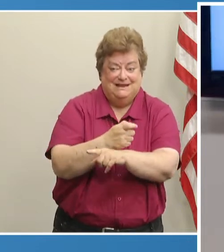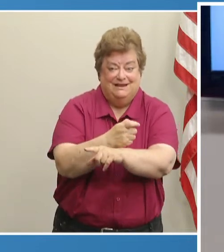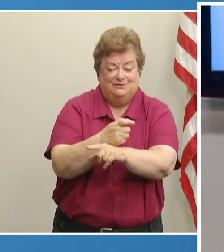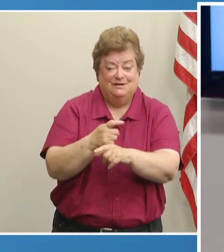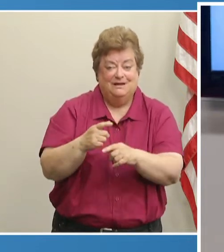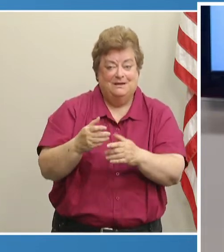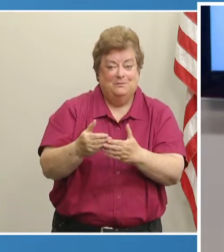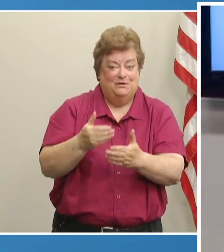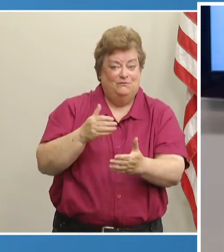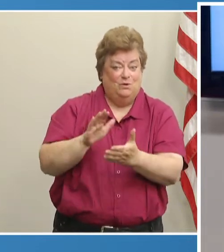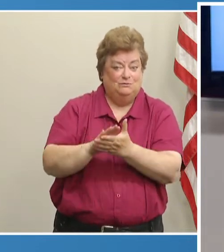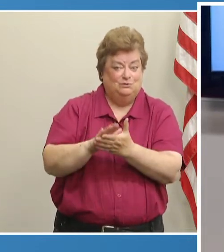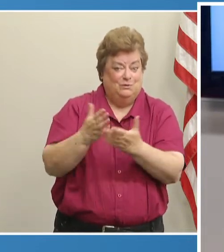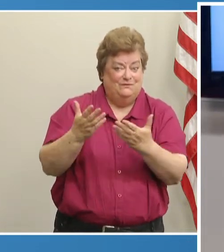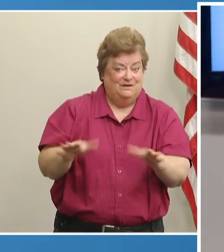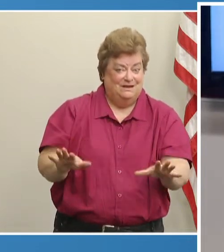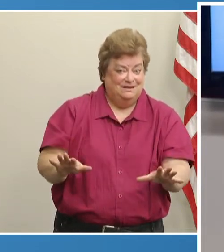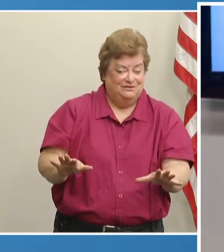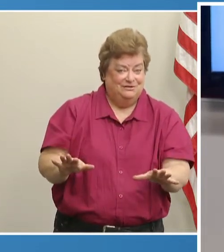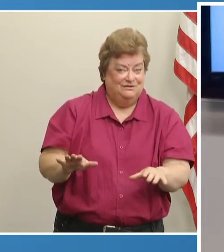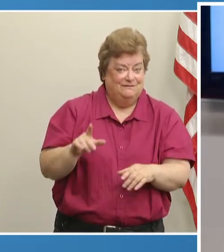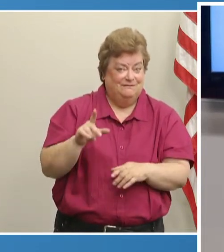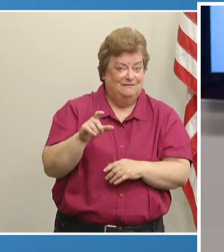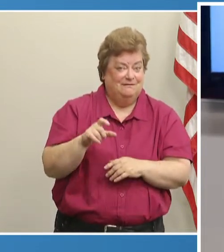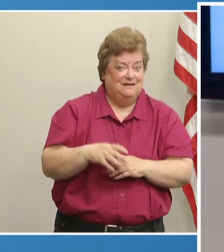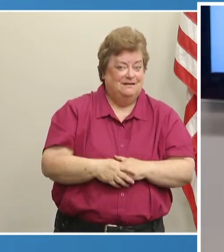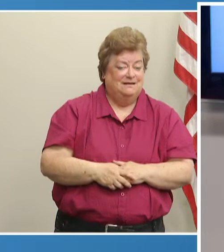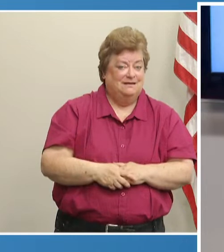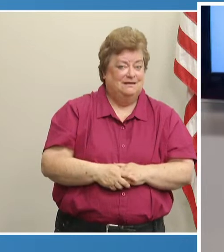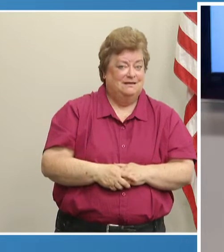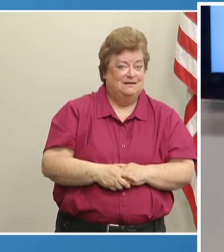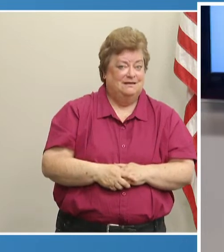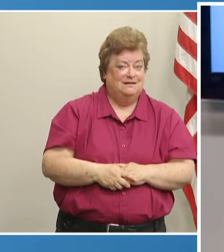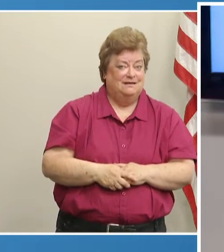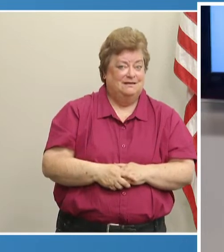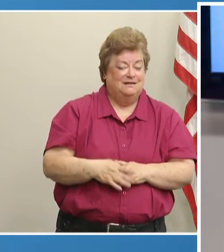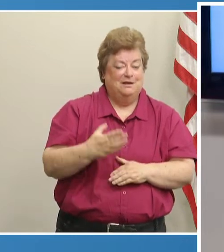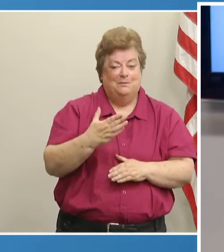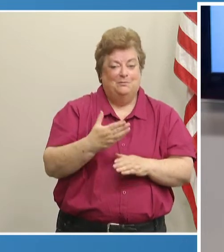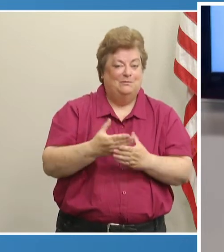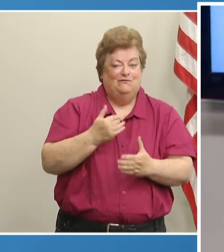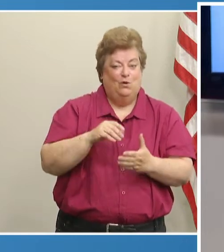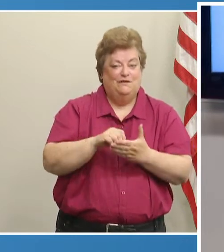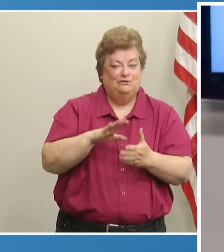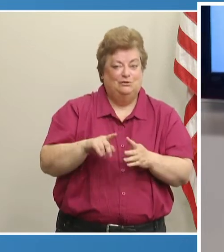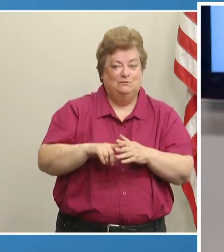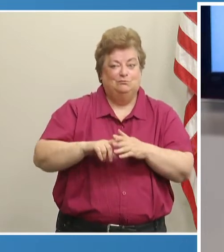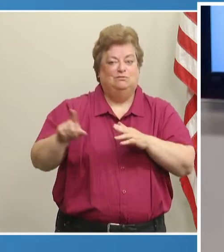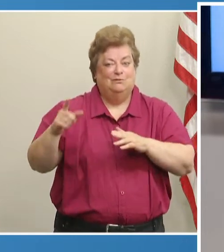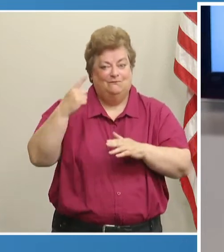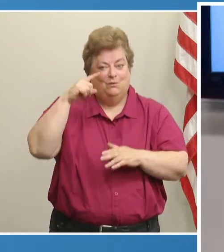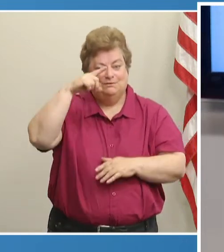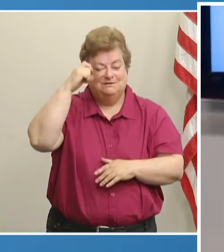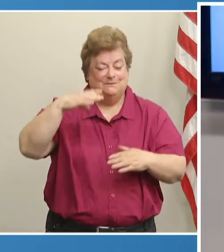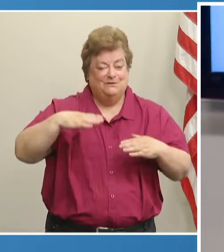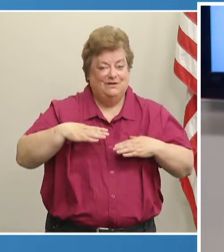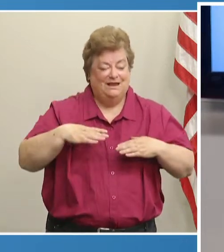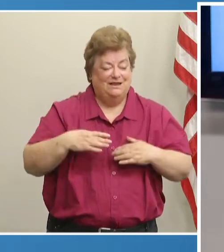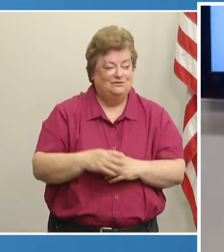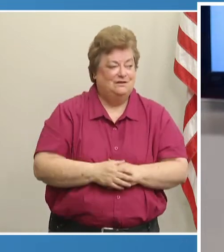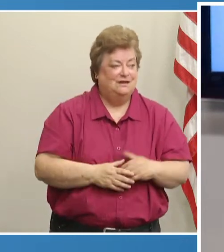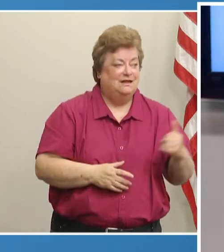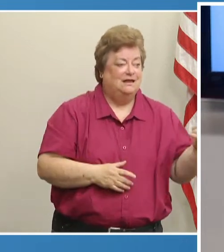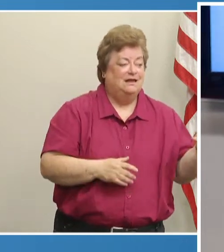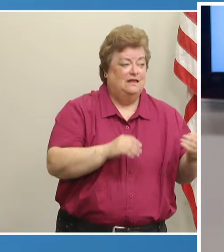the second doses done before students flee for summer vacation? No, Brent, because